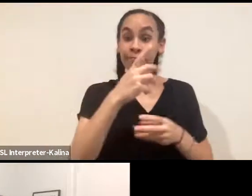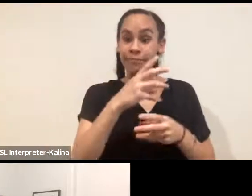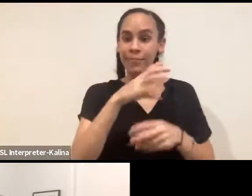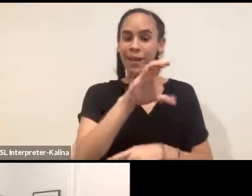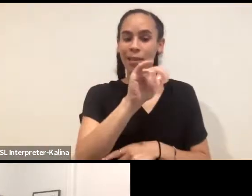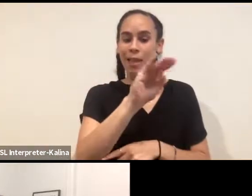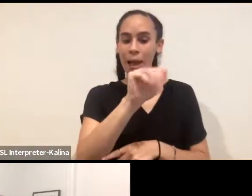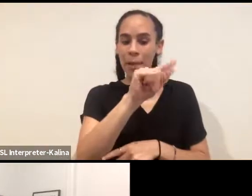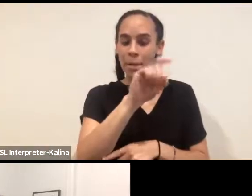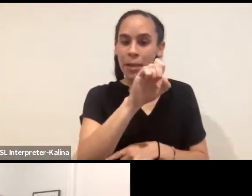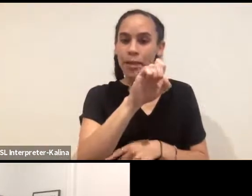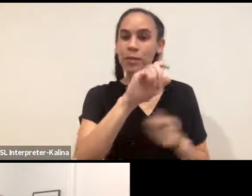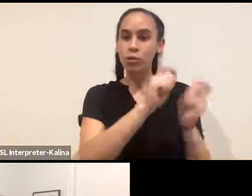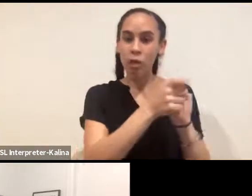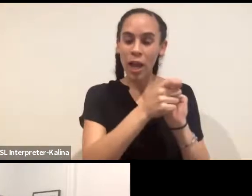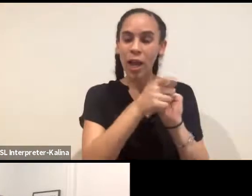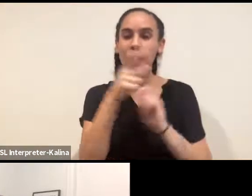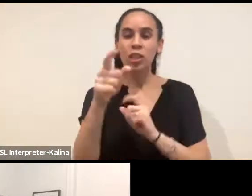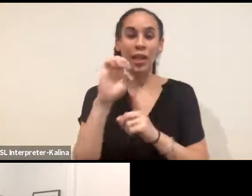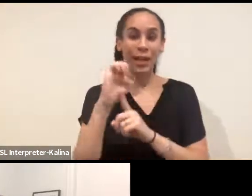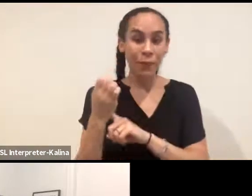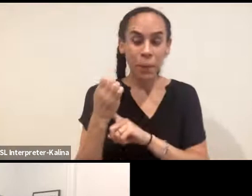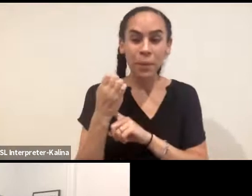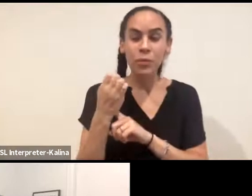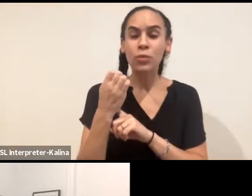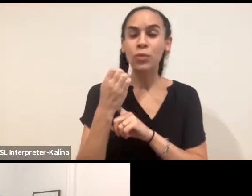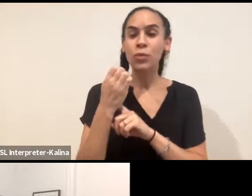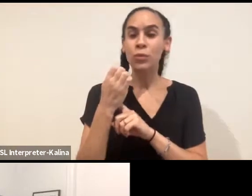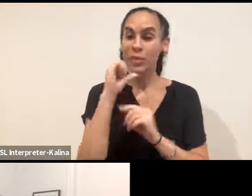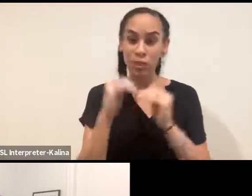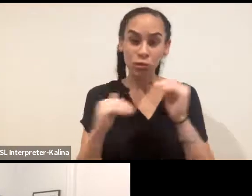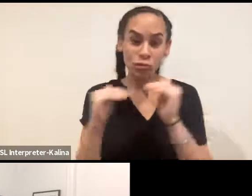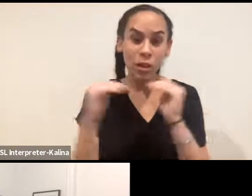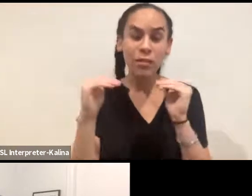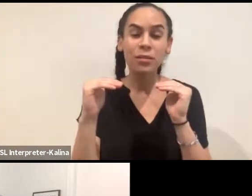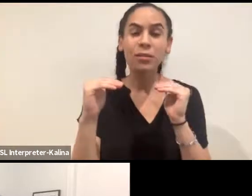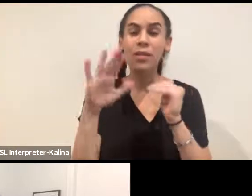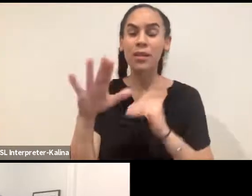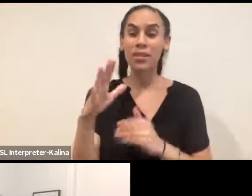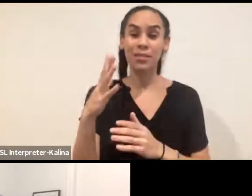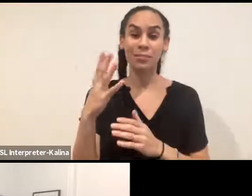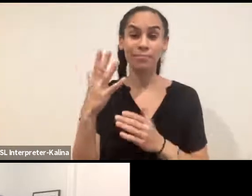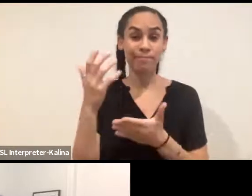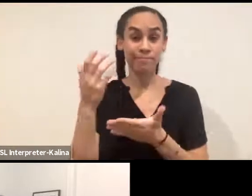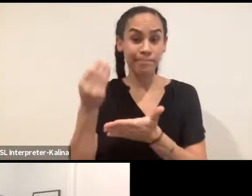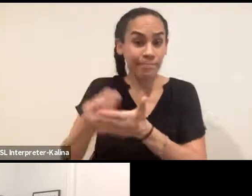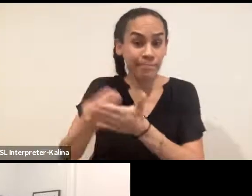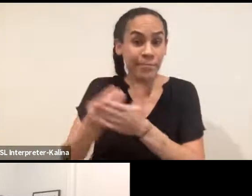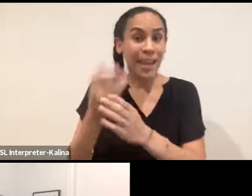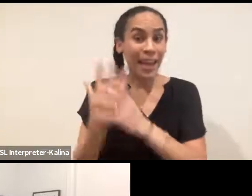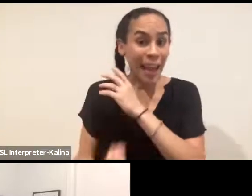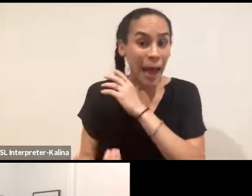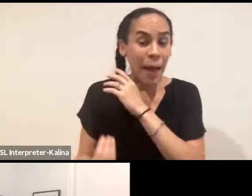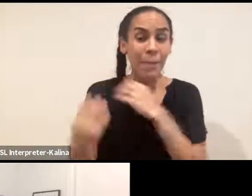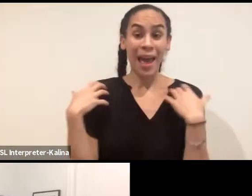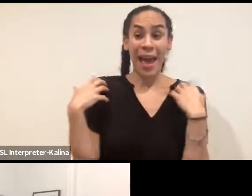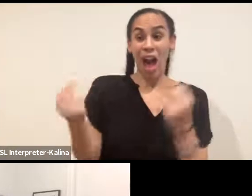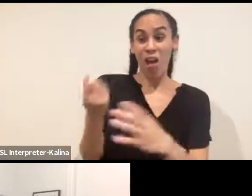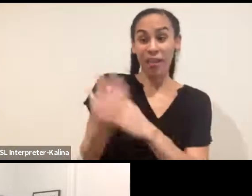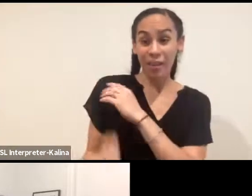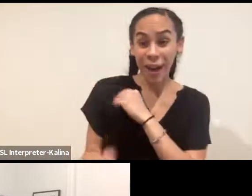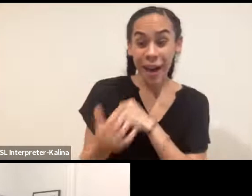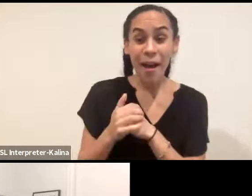environmental injustice to workplace disparity to the wealth gap, the health gap. to